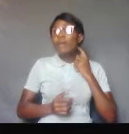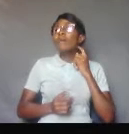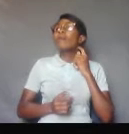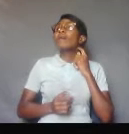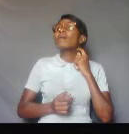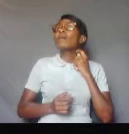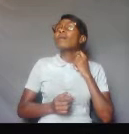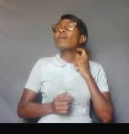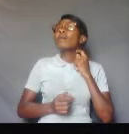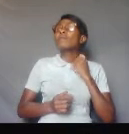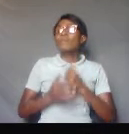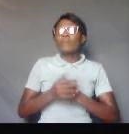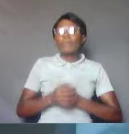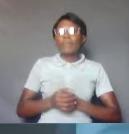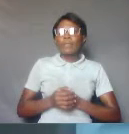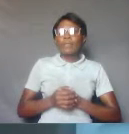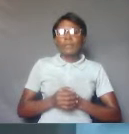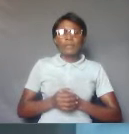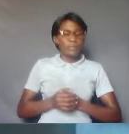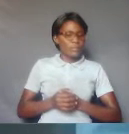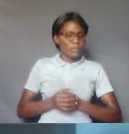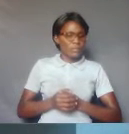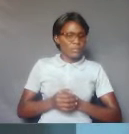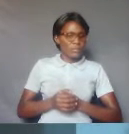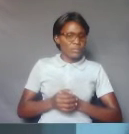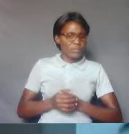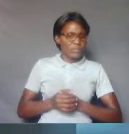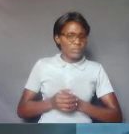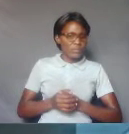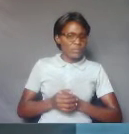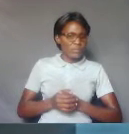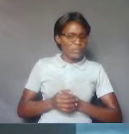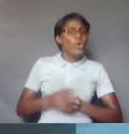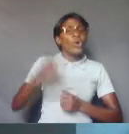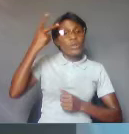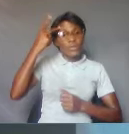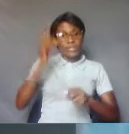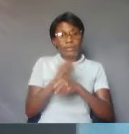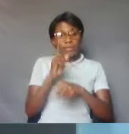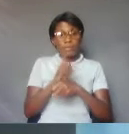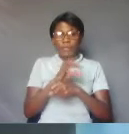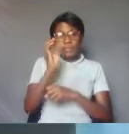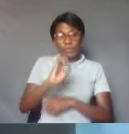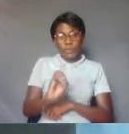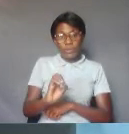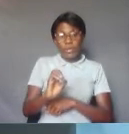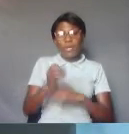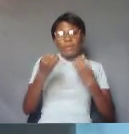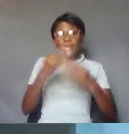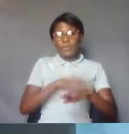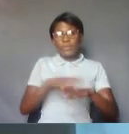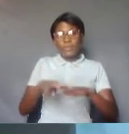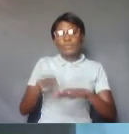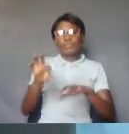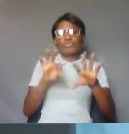of scarred flesh from the crucifixion, she says in very many ways